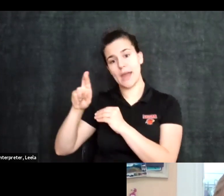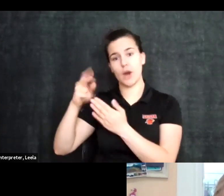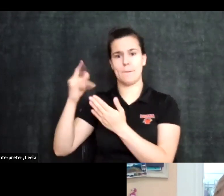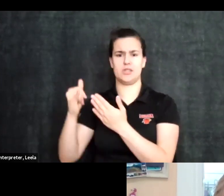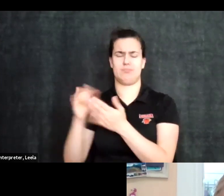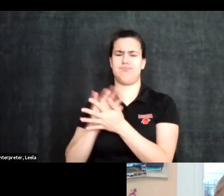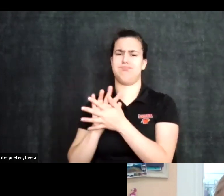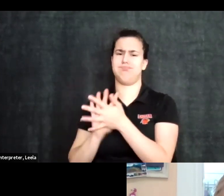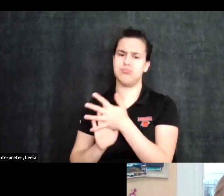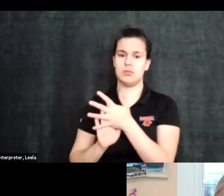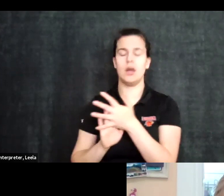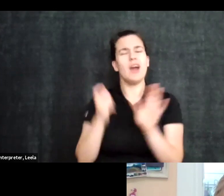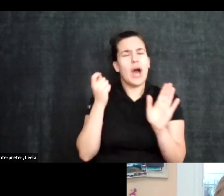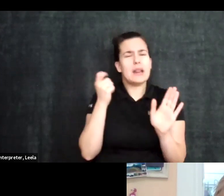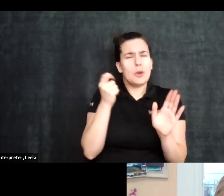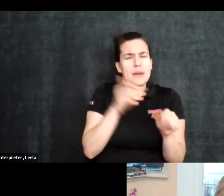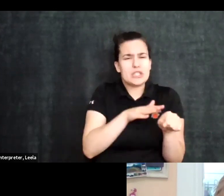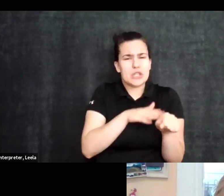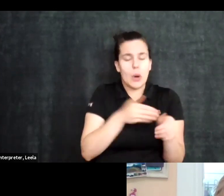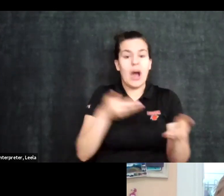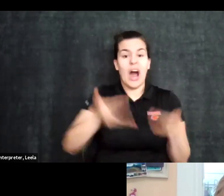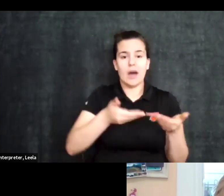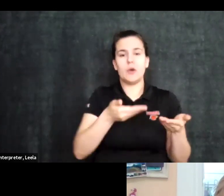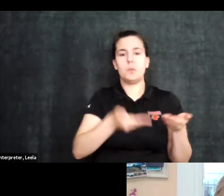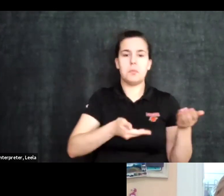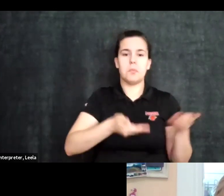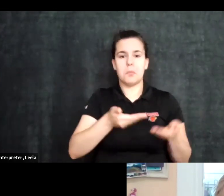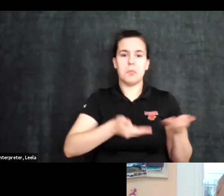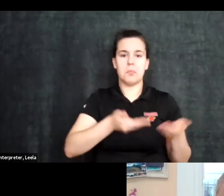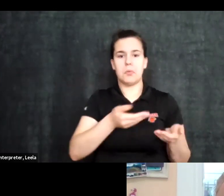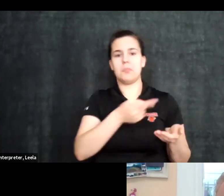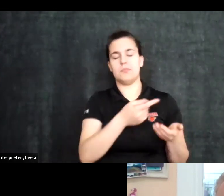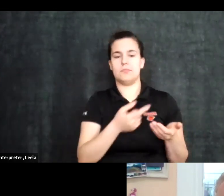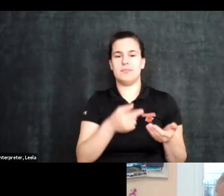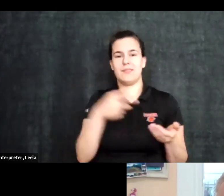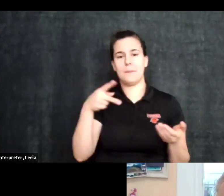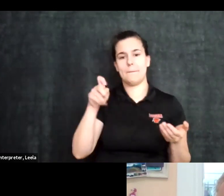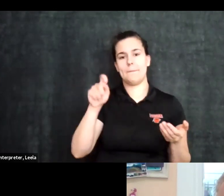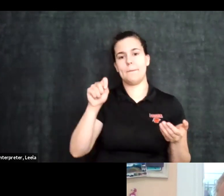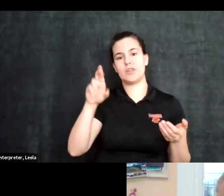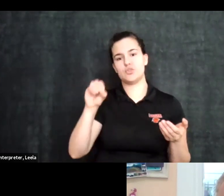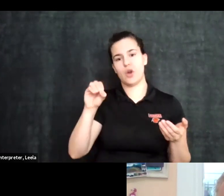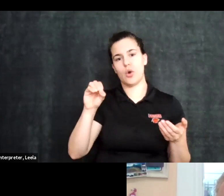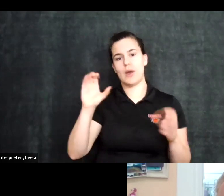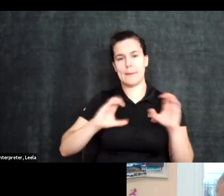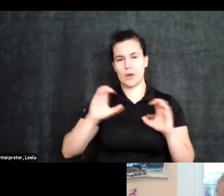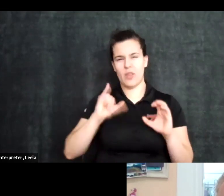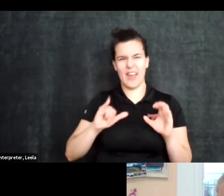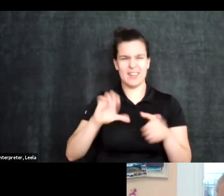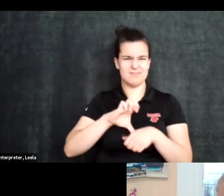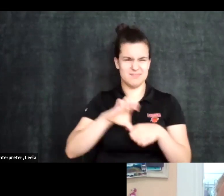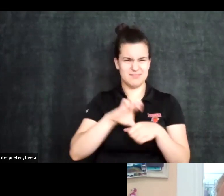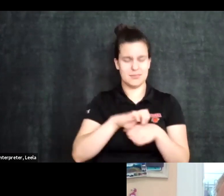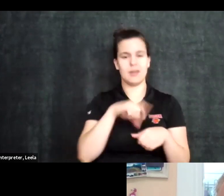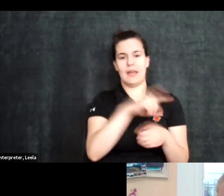to be a slowdown right now, notably the petrochemical industry due to the price of oil, and commercial and